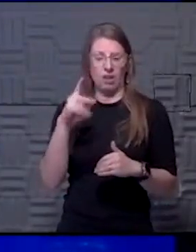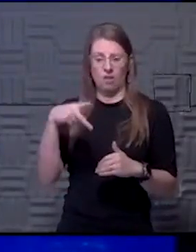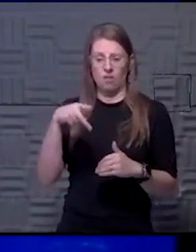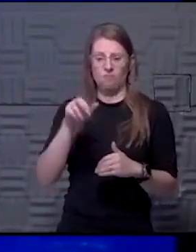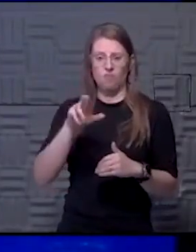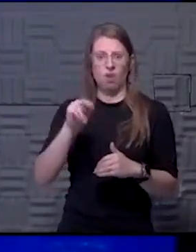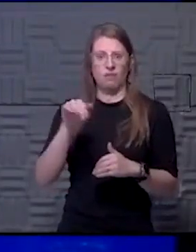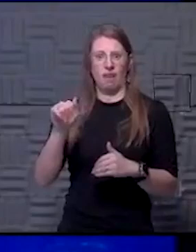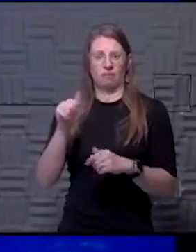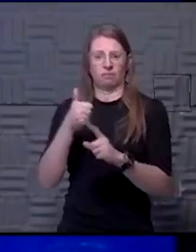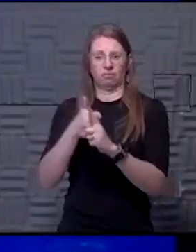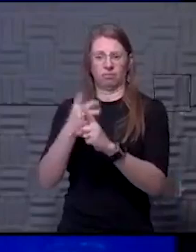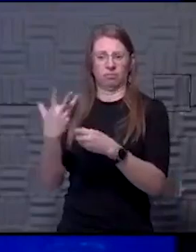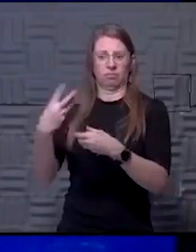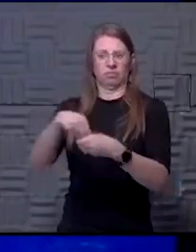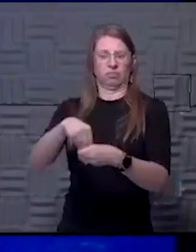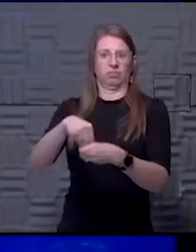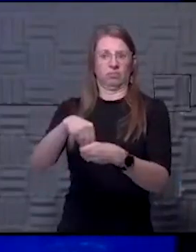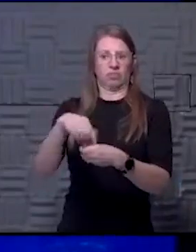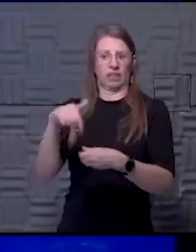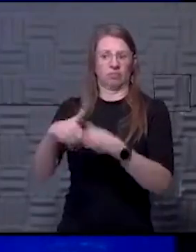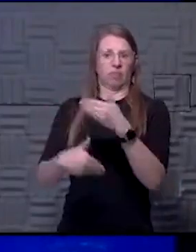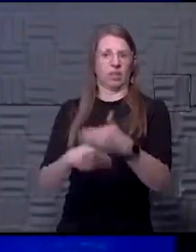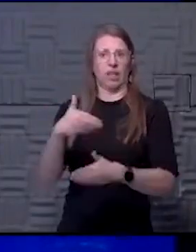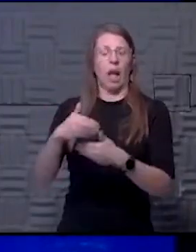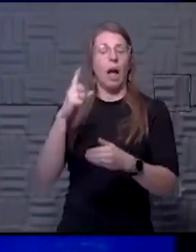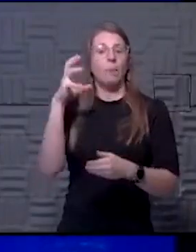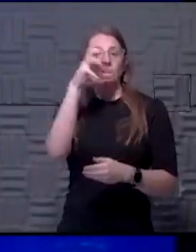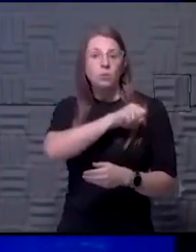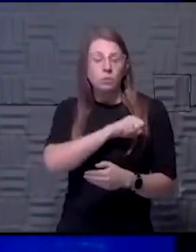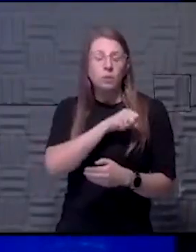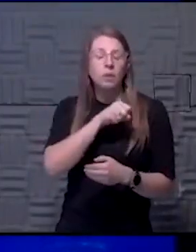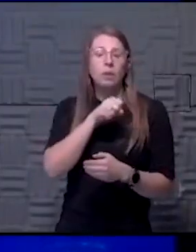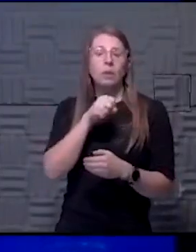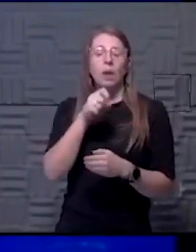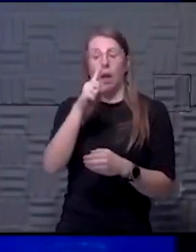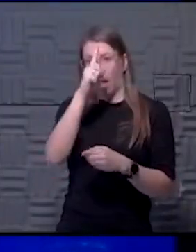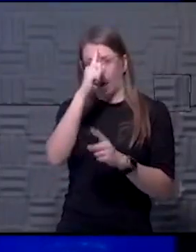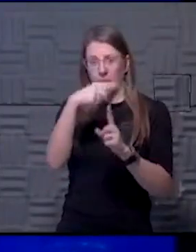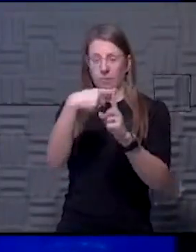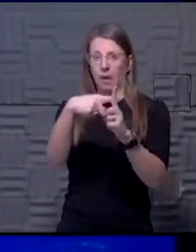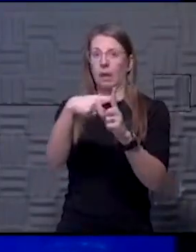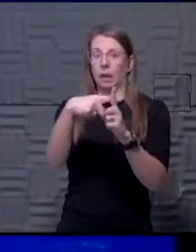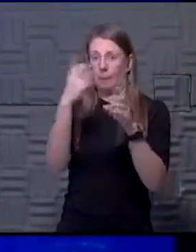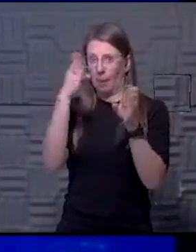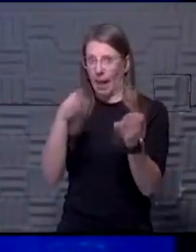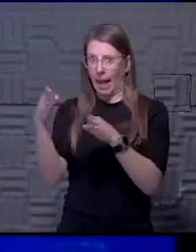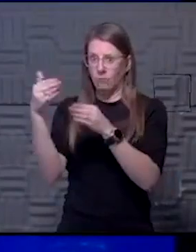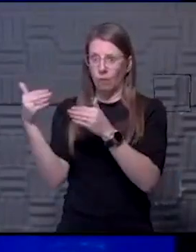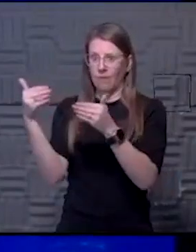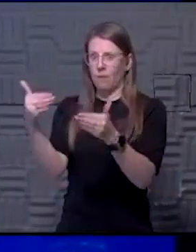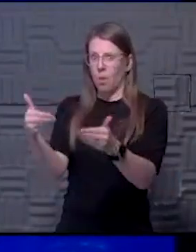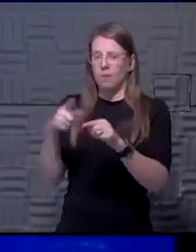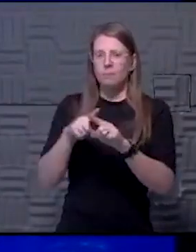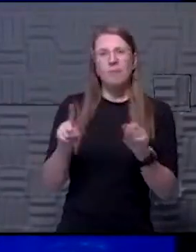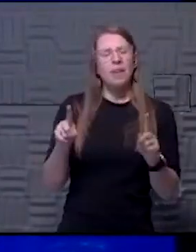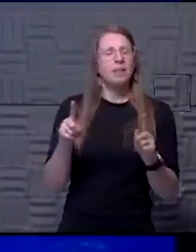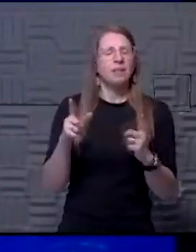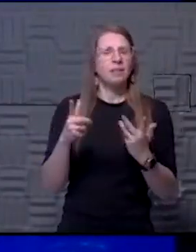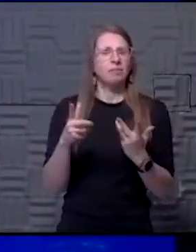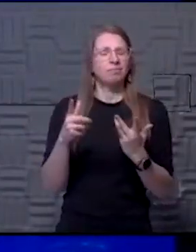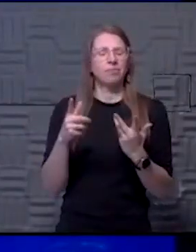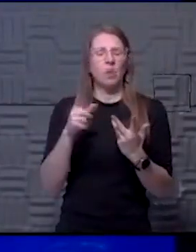be a part of this? And I'm assuming you're kind of, optimistic that there is kind of a plan moving forward. But what,